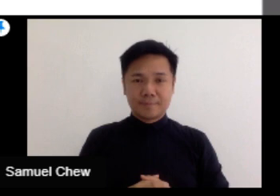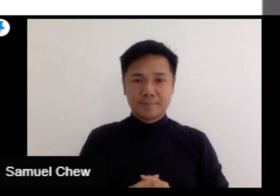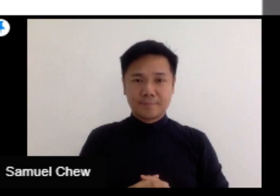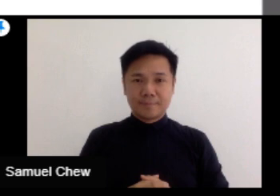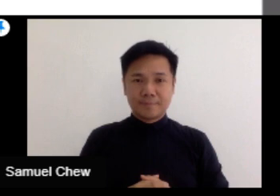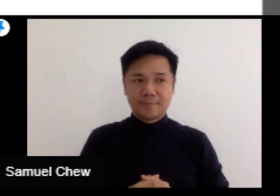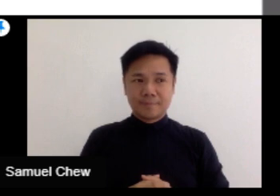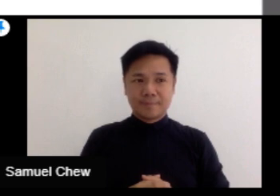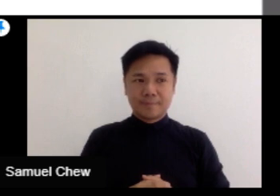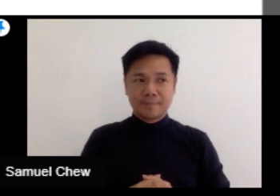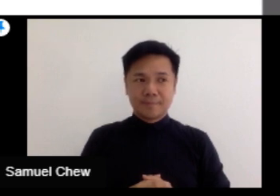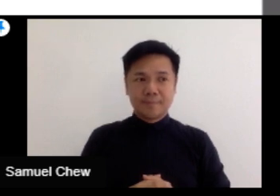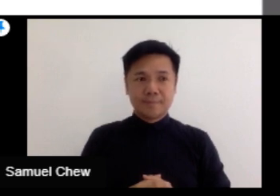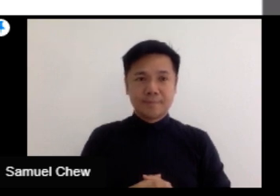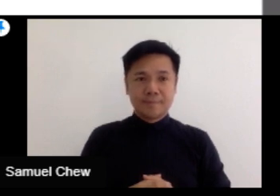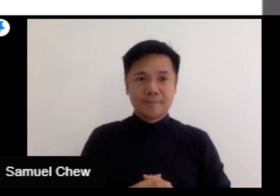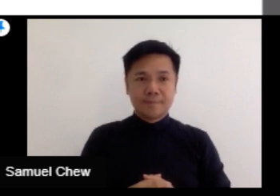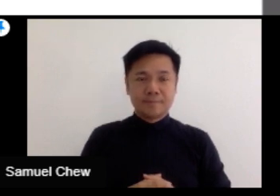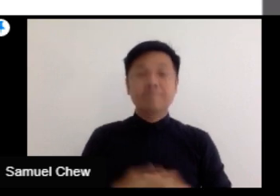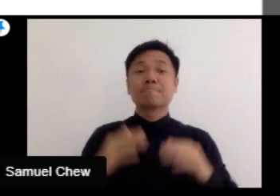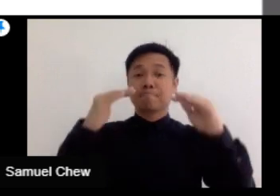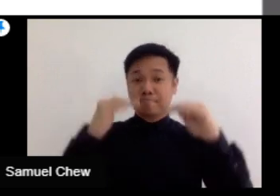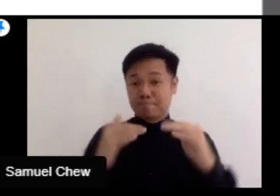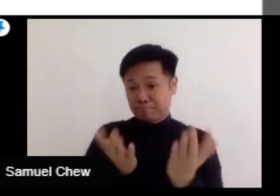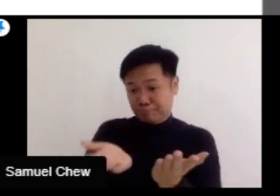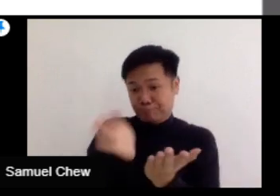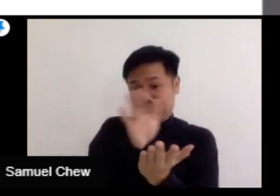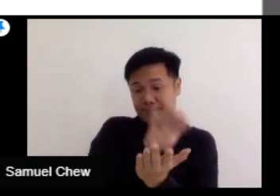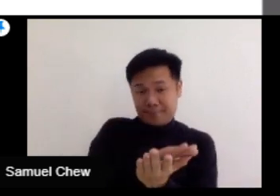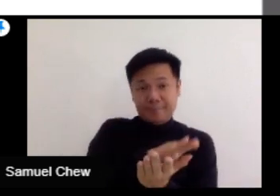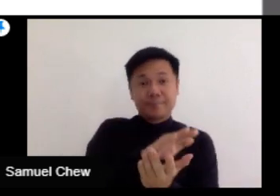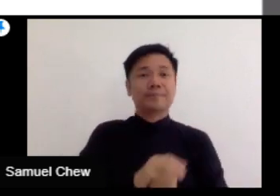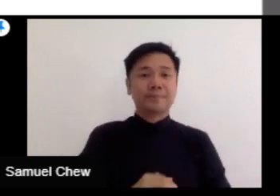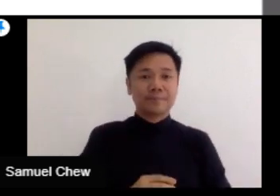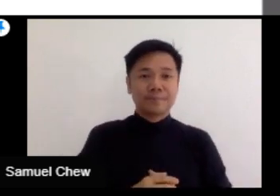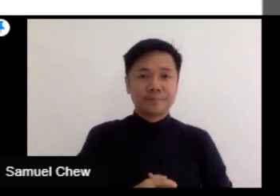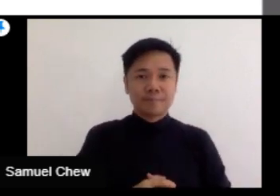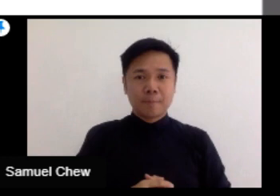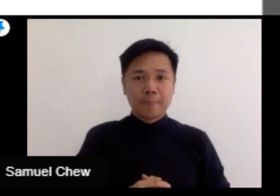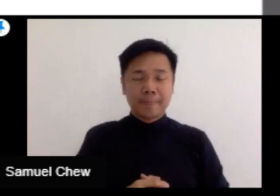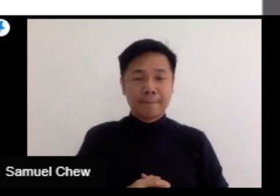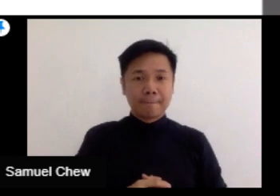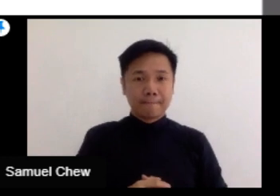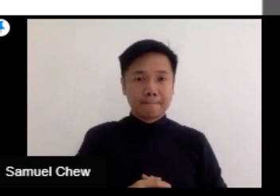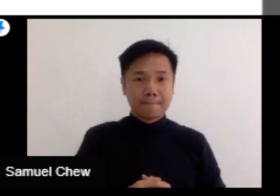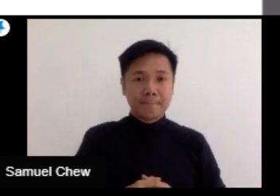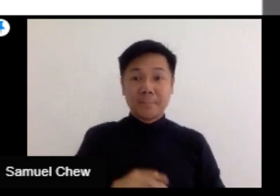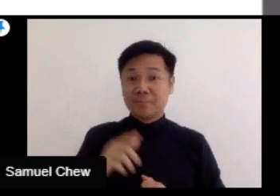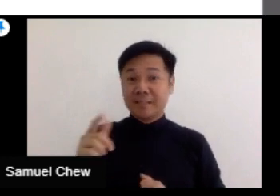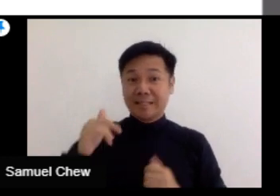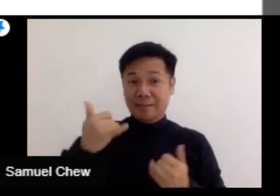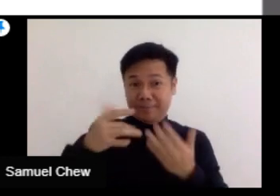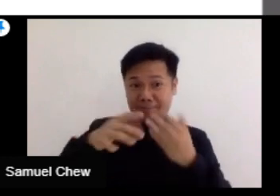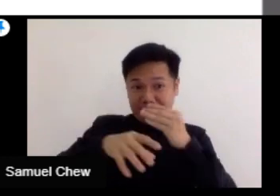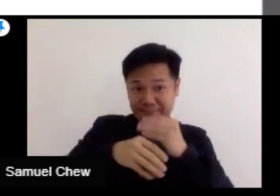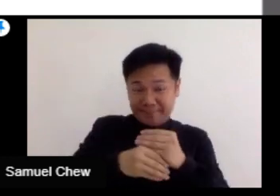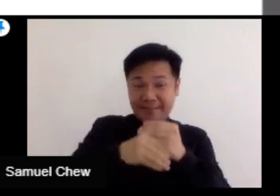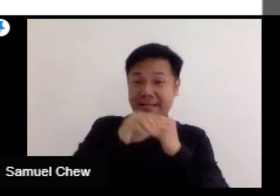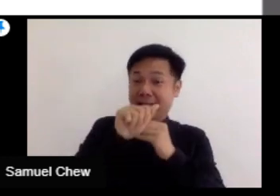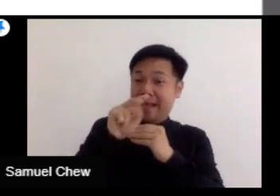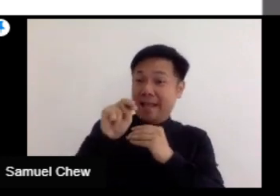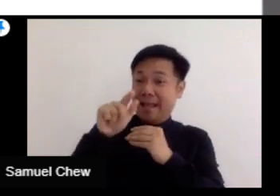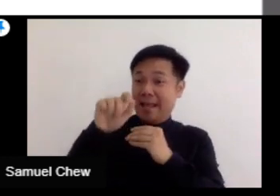Then please turn on to the list of documents in the annex. Are there